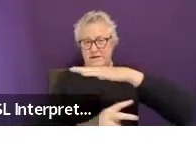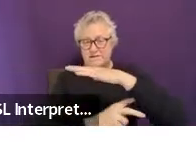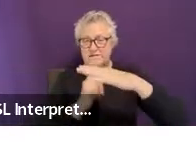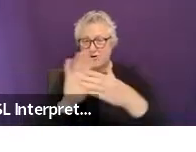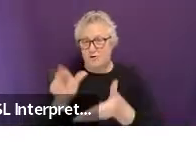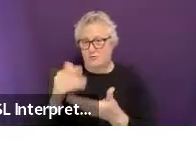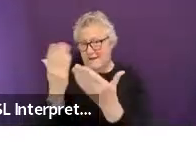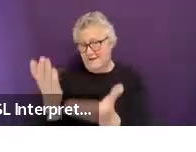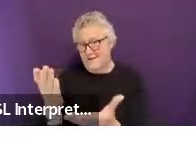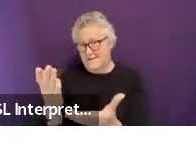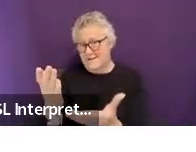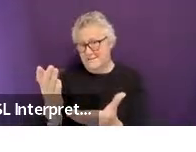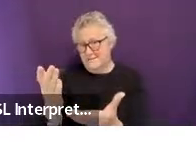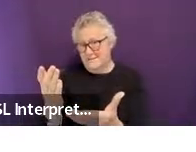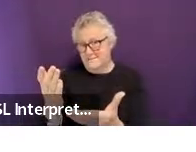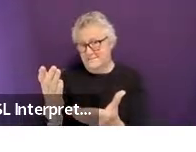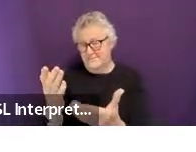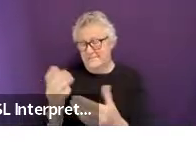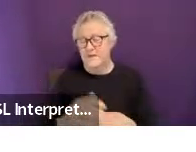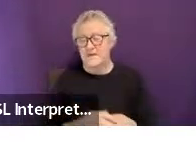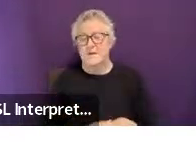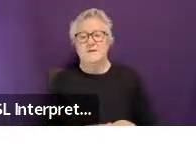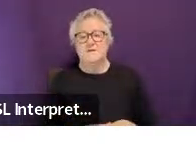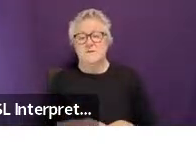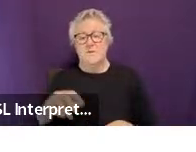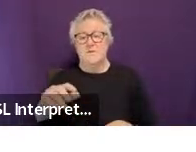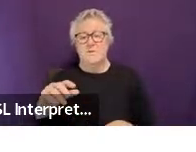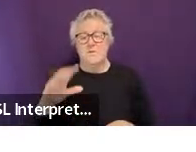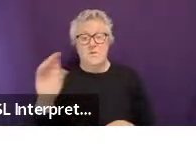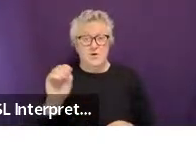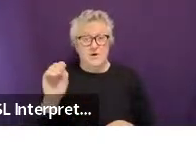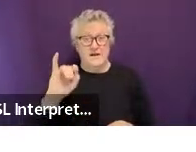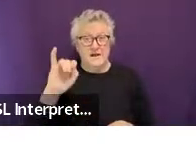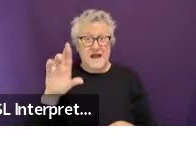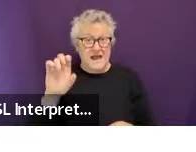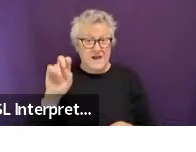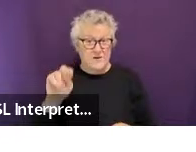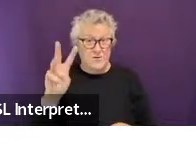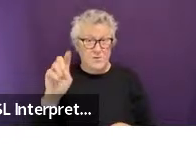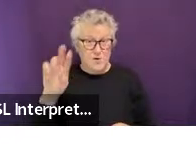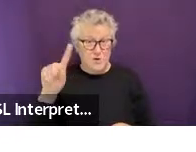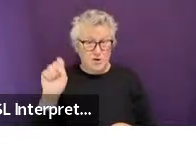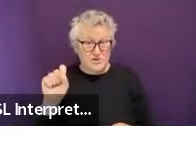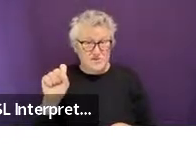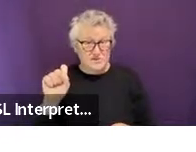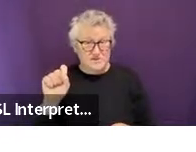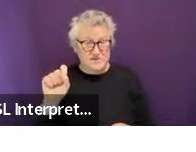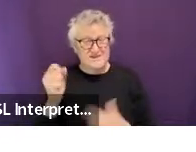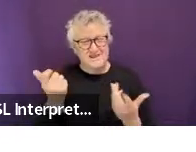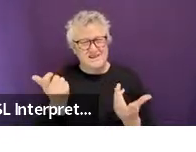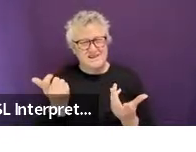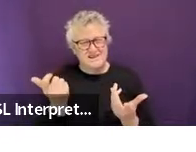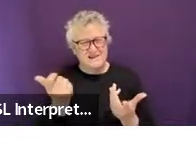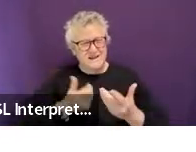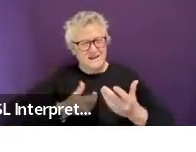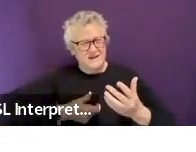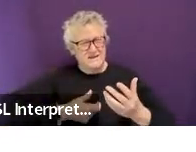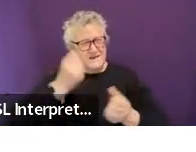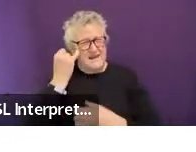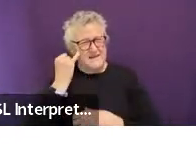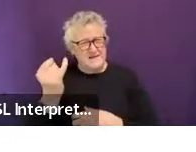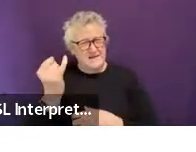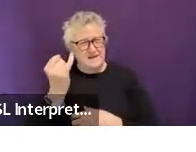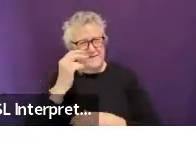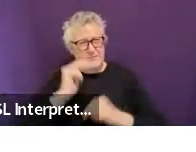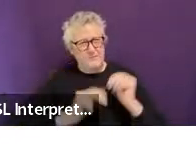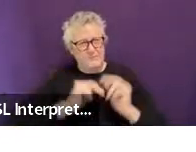Fab and Oregon Iron Works. Building this mega bridge to remove one stoplight on I-5